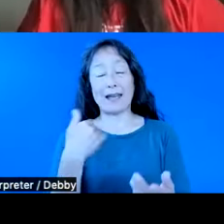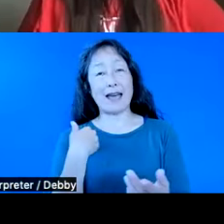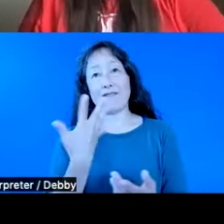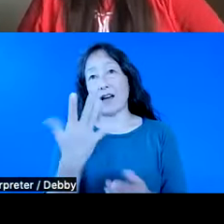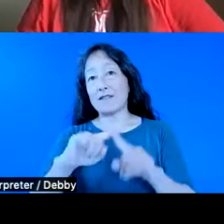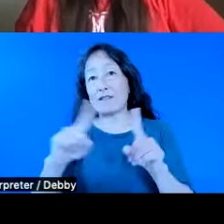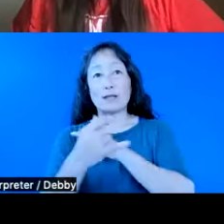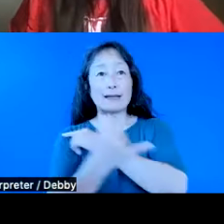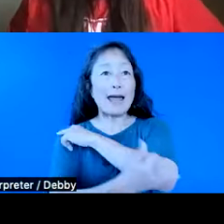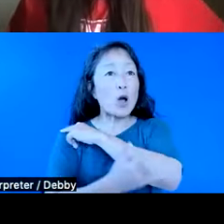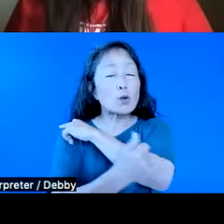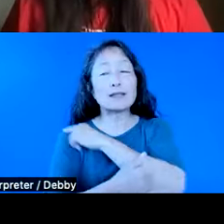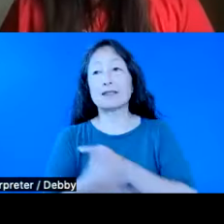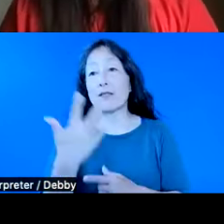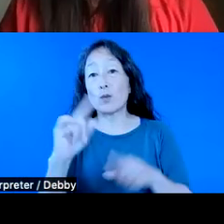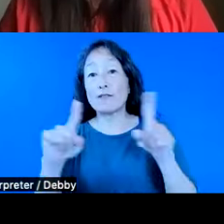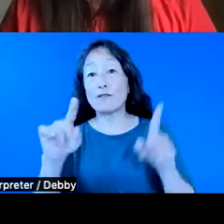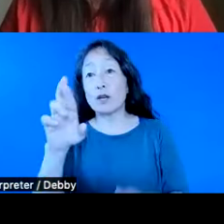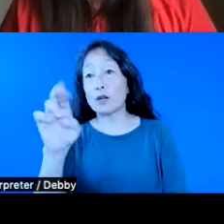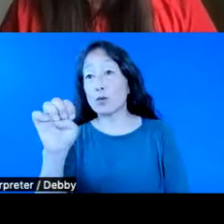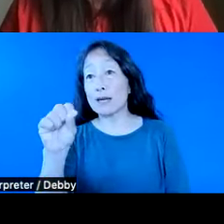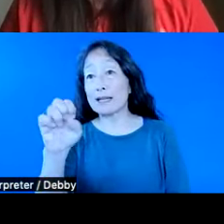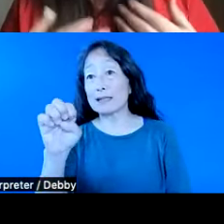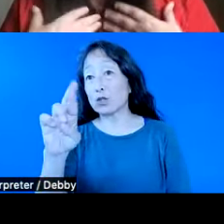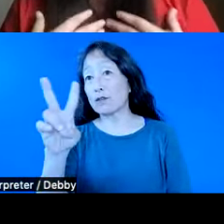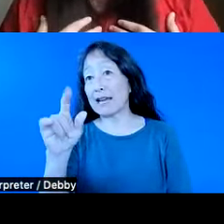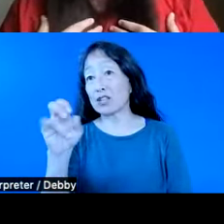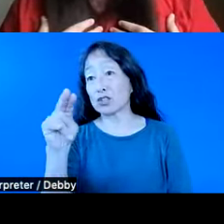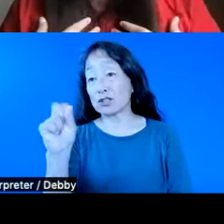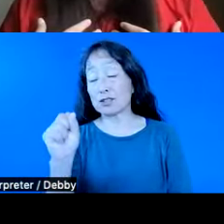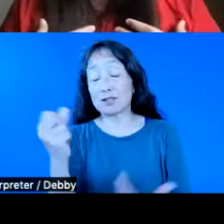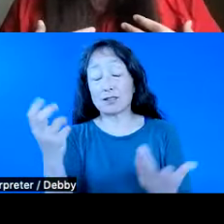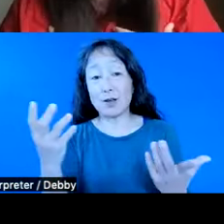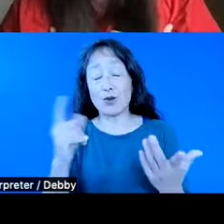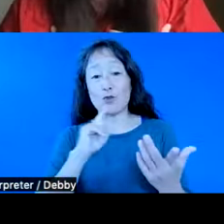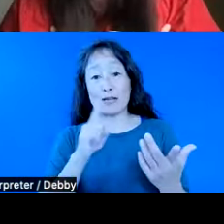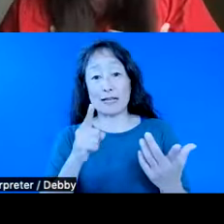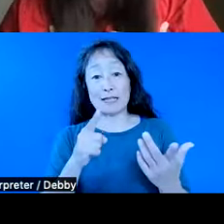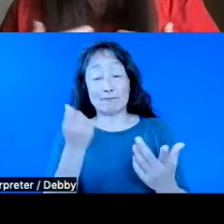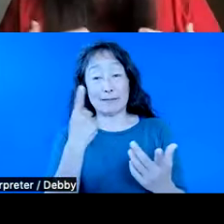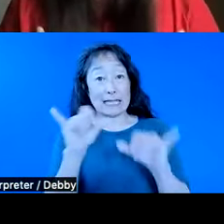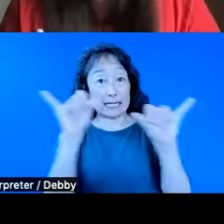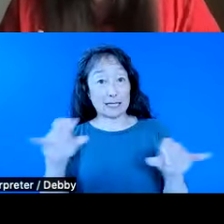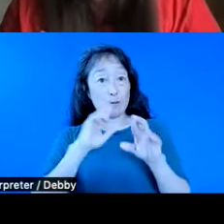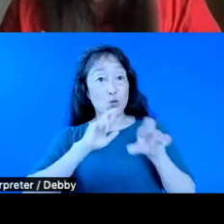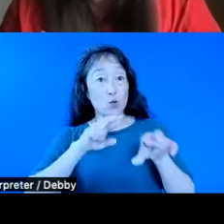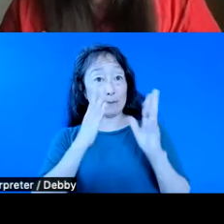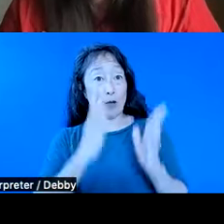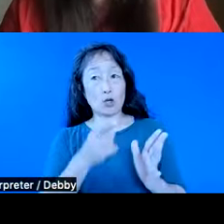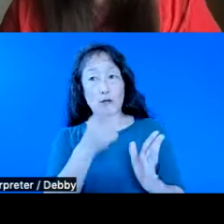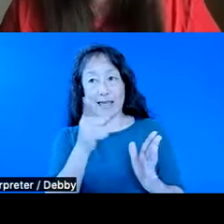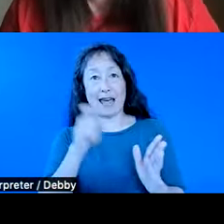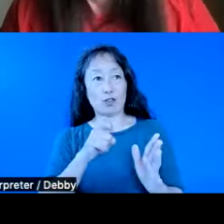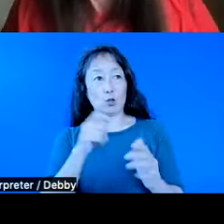that. And so really trying to streamline that the systems responders are bearing the brunt of the chaos that can come